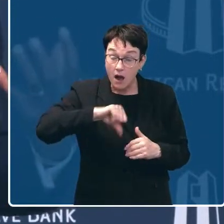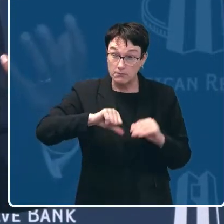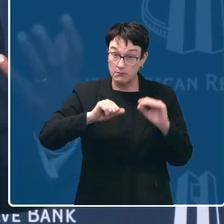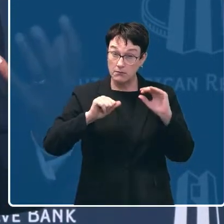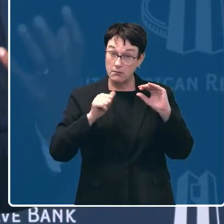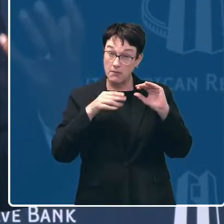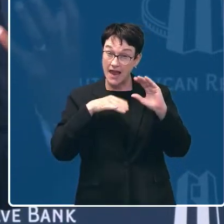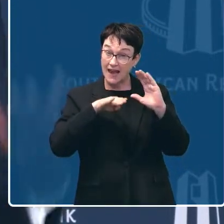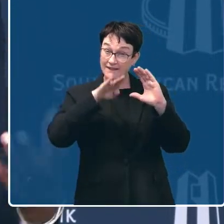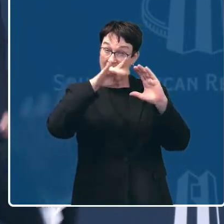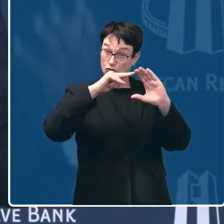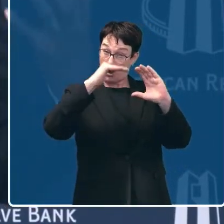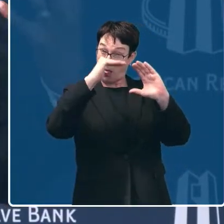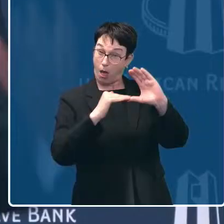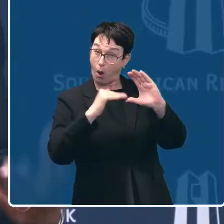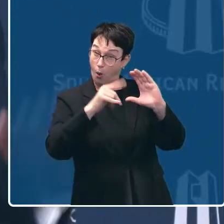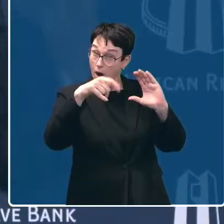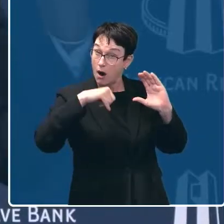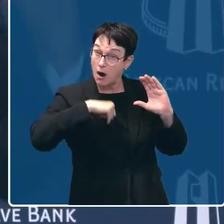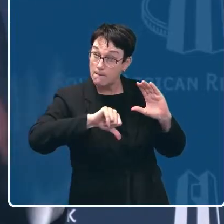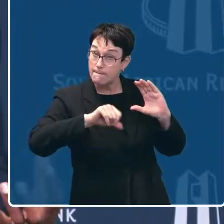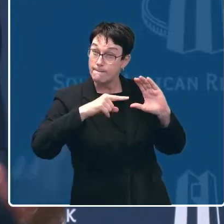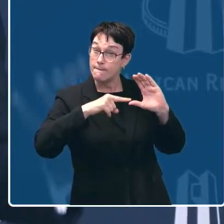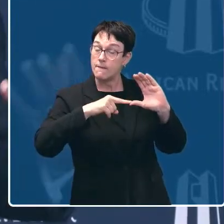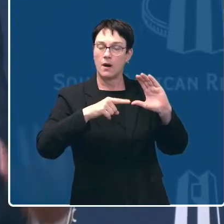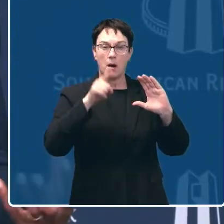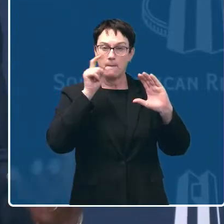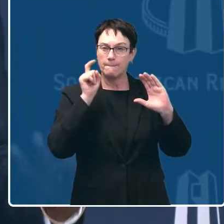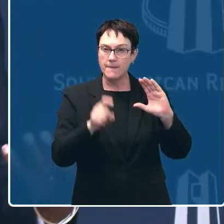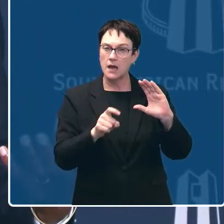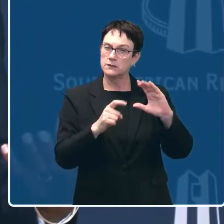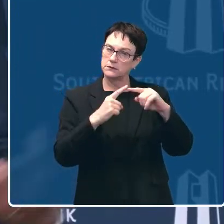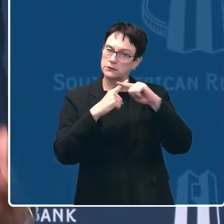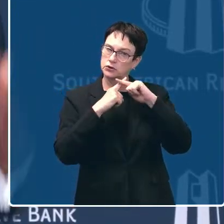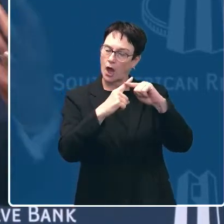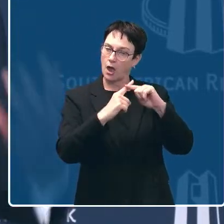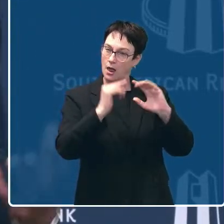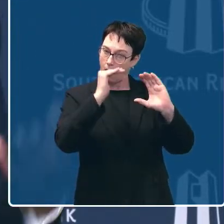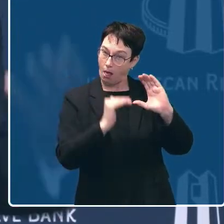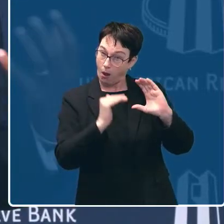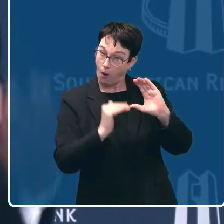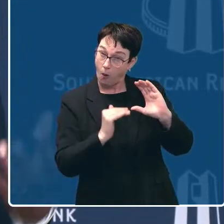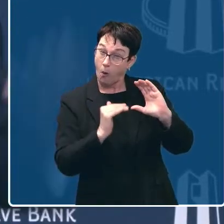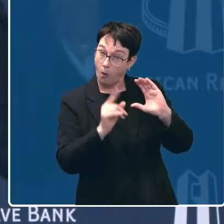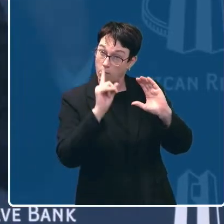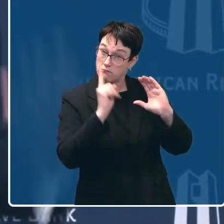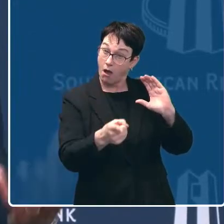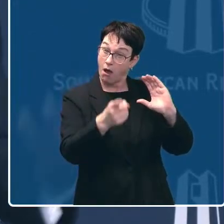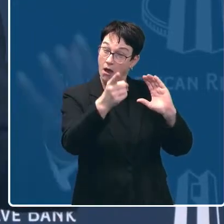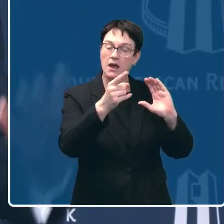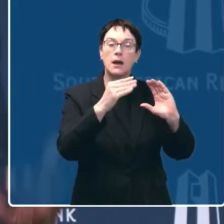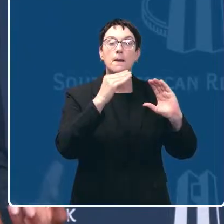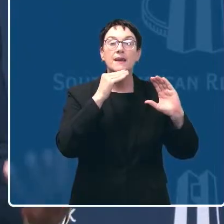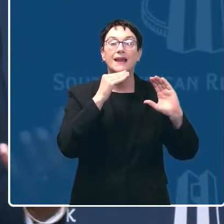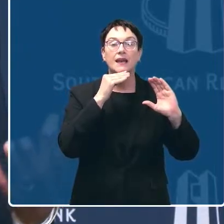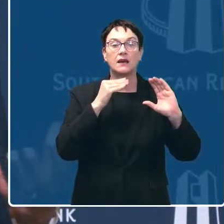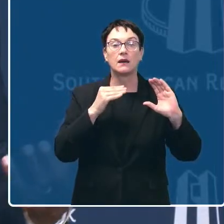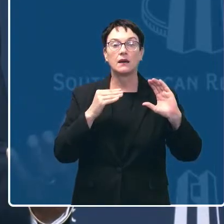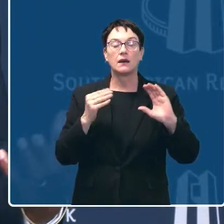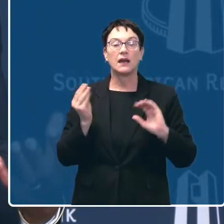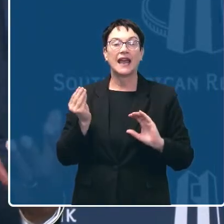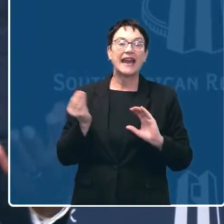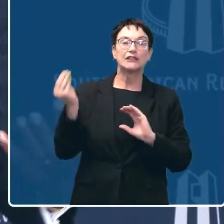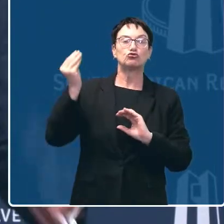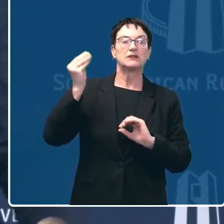inflation rate consistent with a lower target, you are going to need higher interest